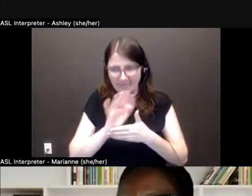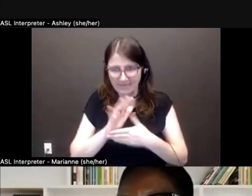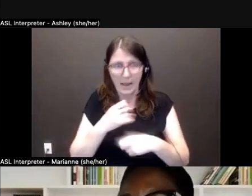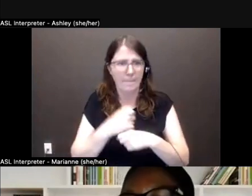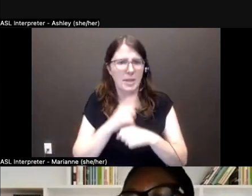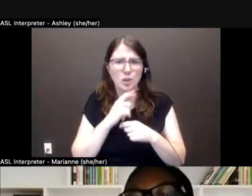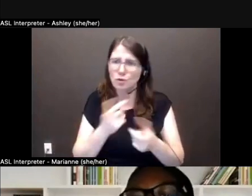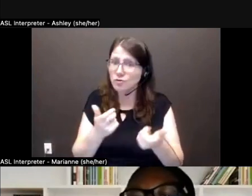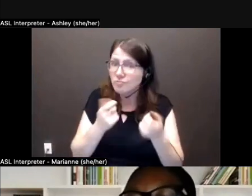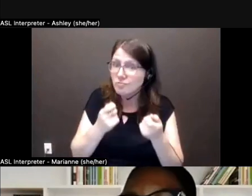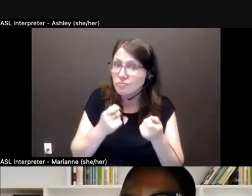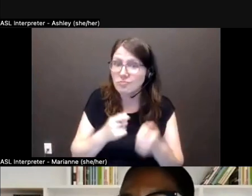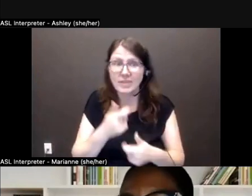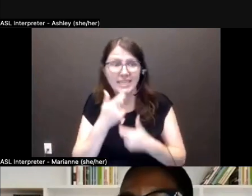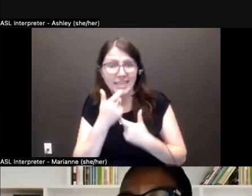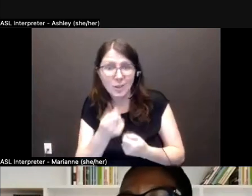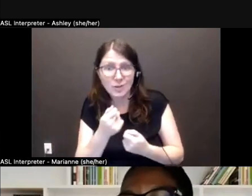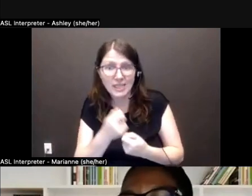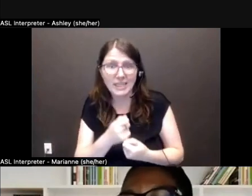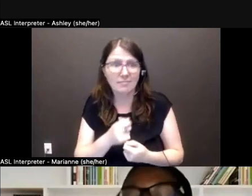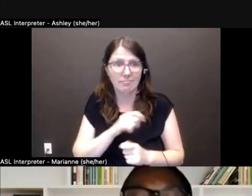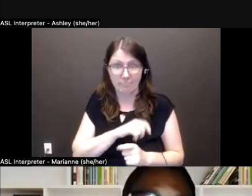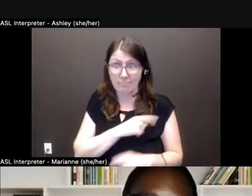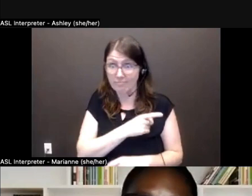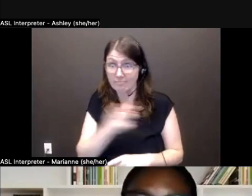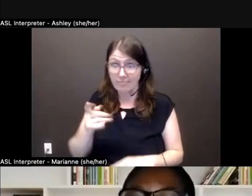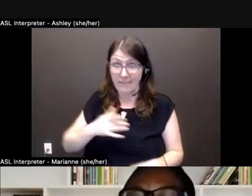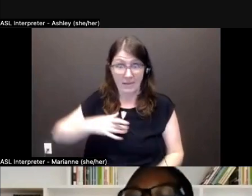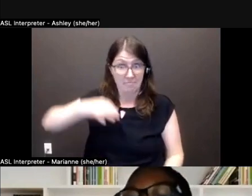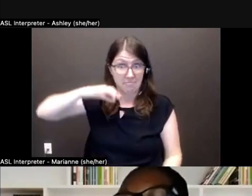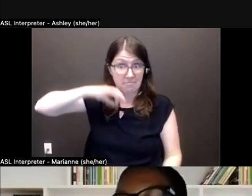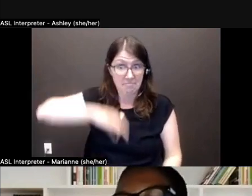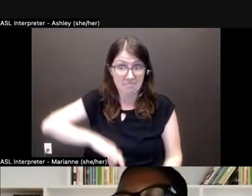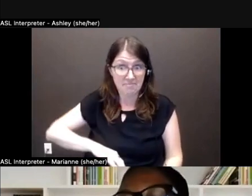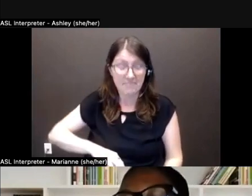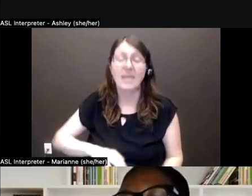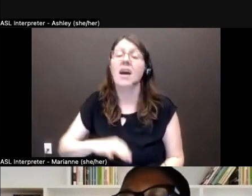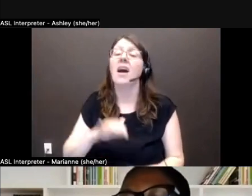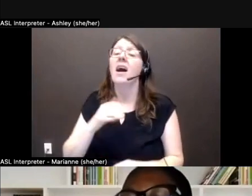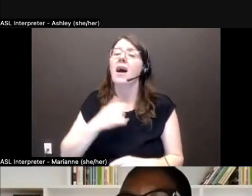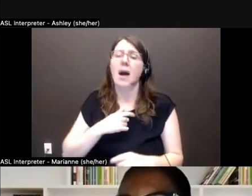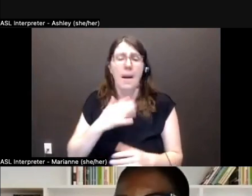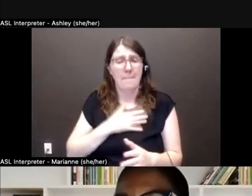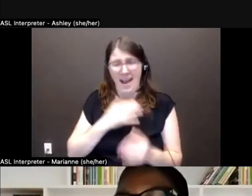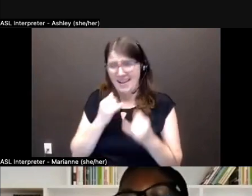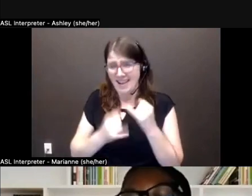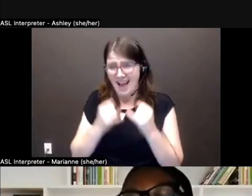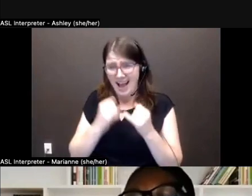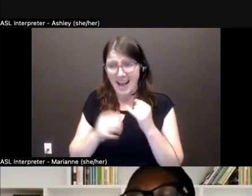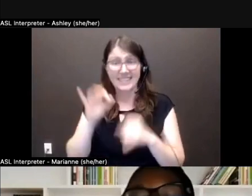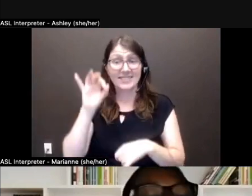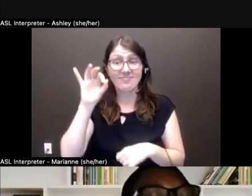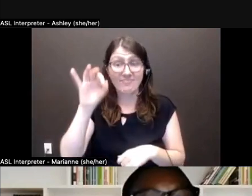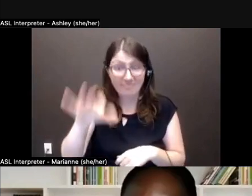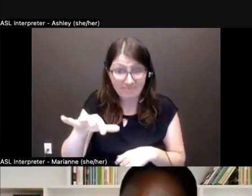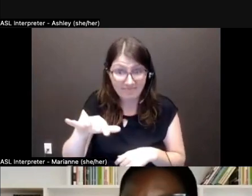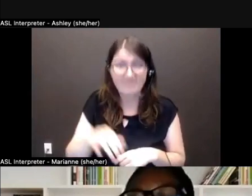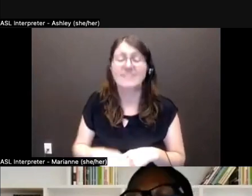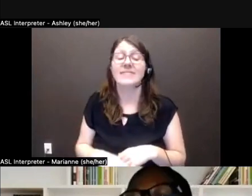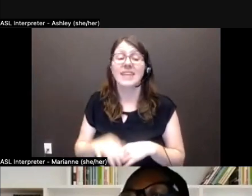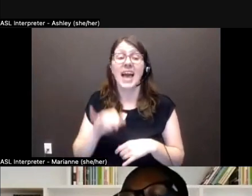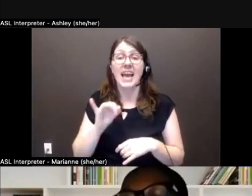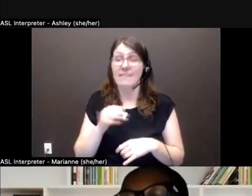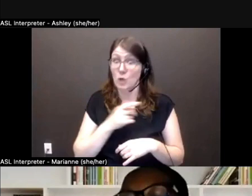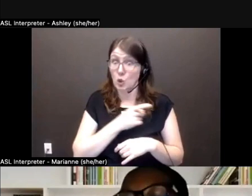idea that you want to explore, contact Alpha Plus. You will be coached and you will not